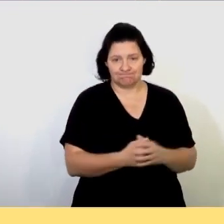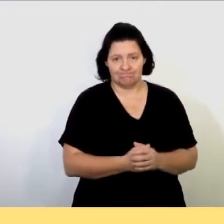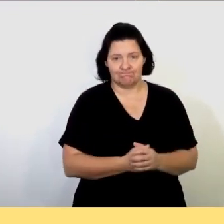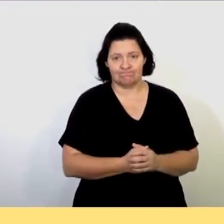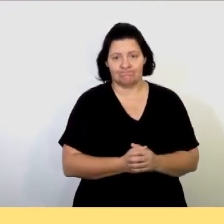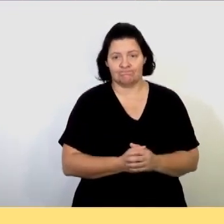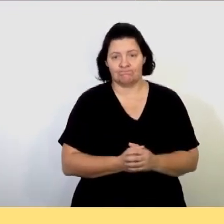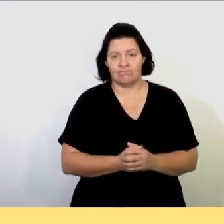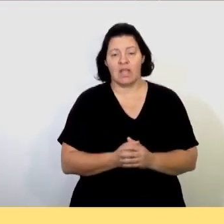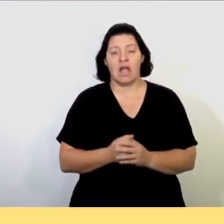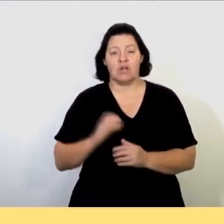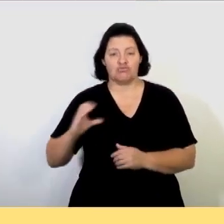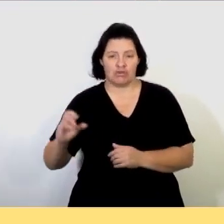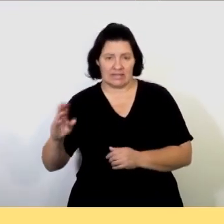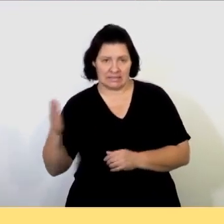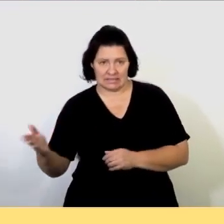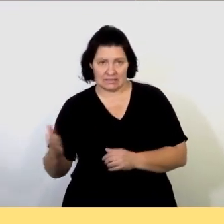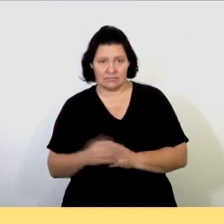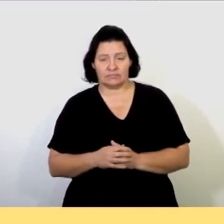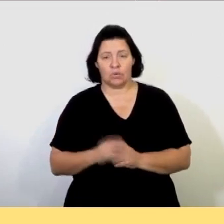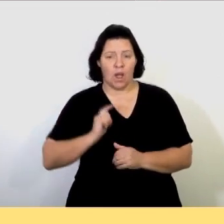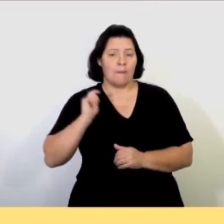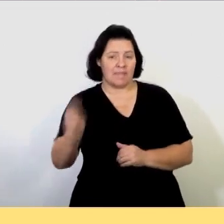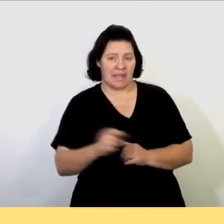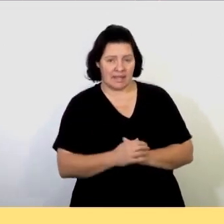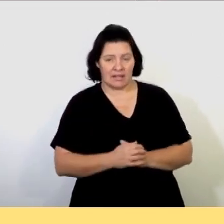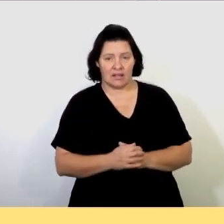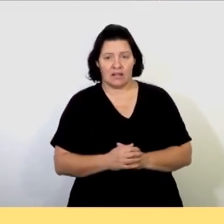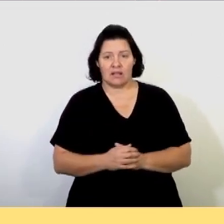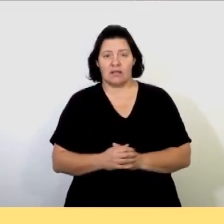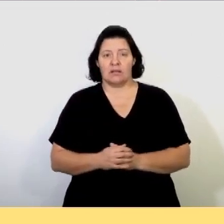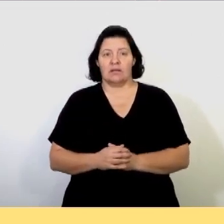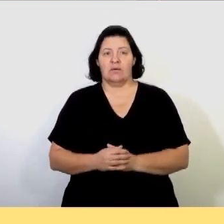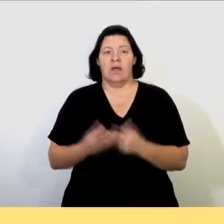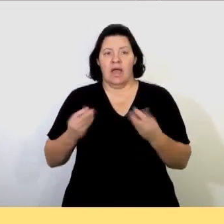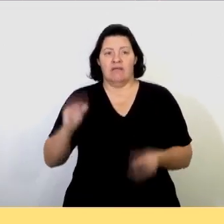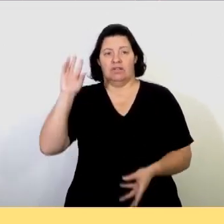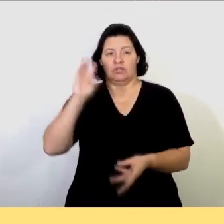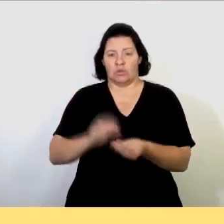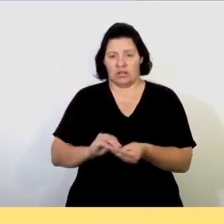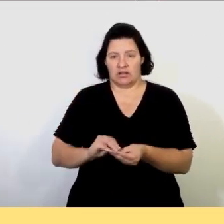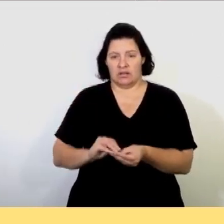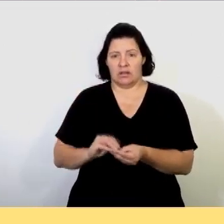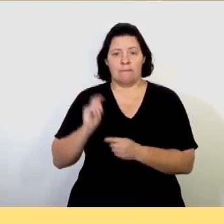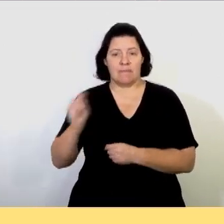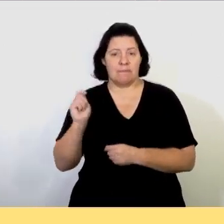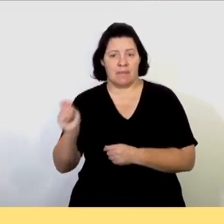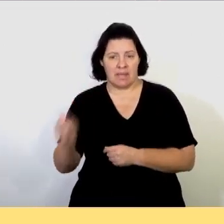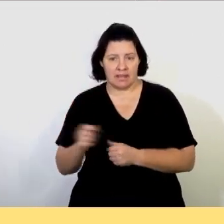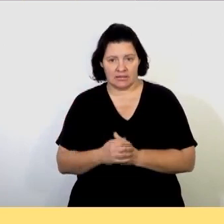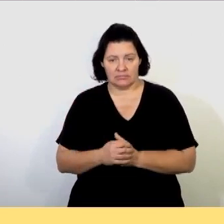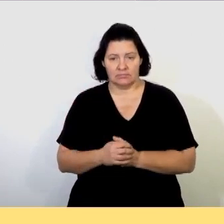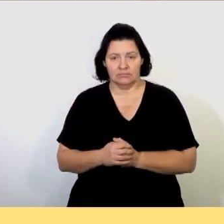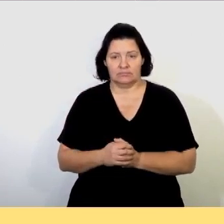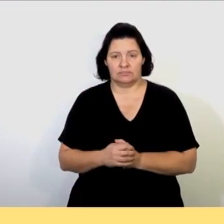come now to the credit side and we're going to have our total